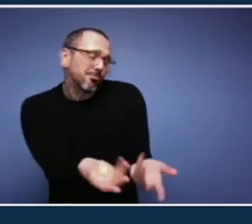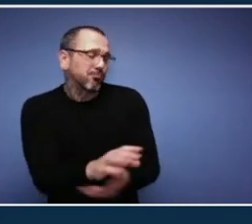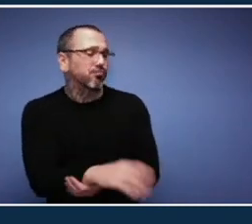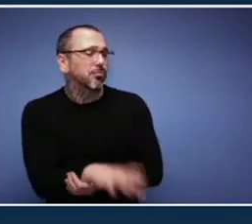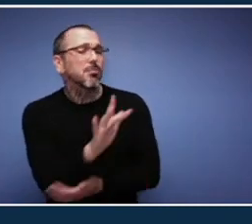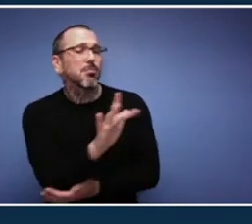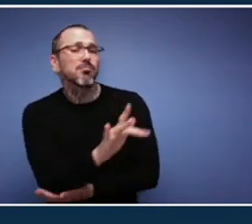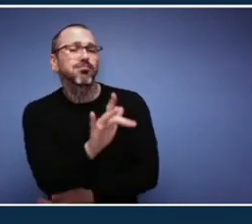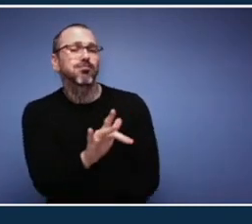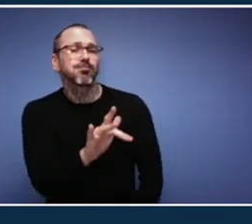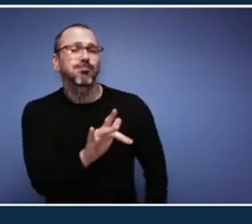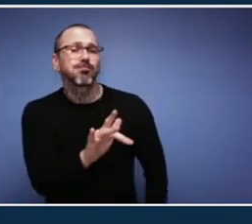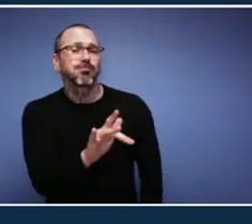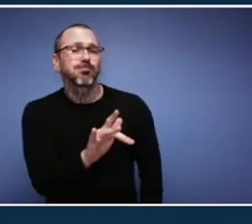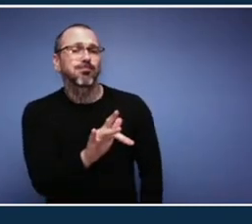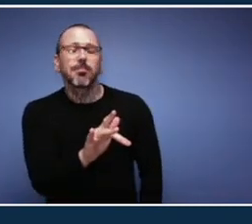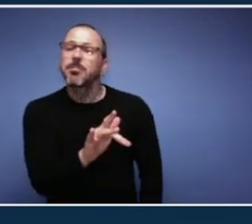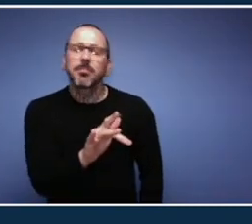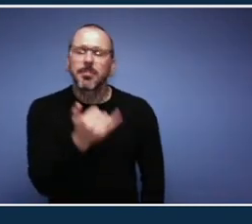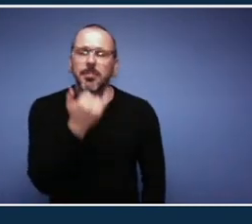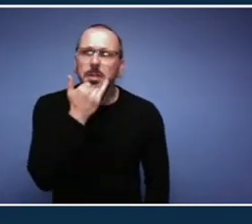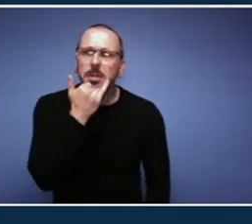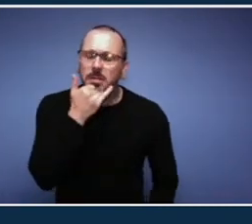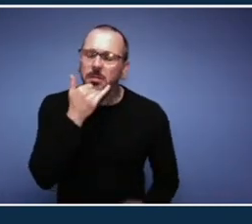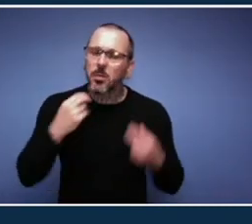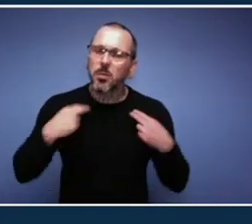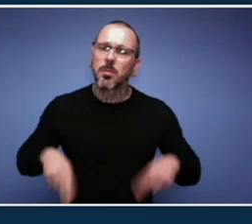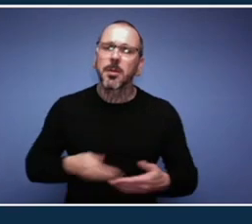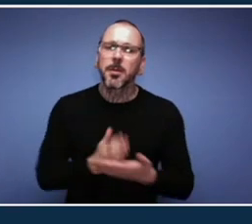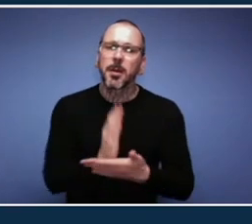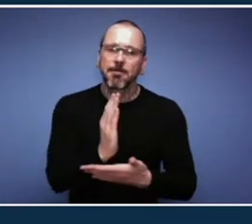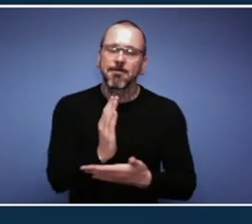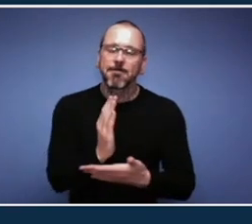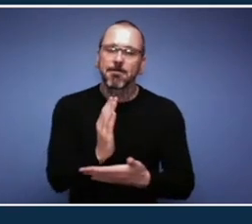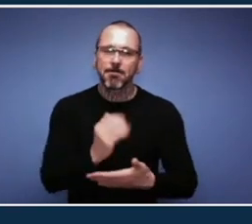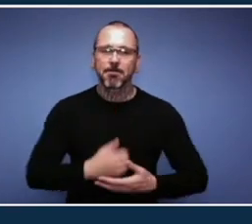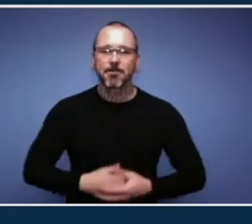people, both in the nursing home and without,